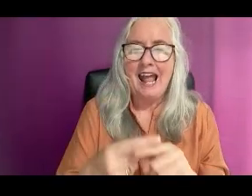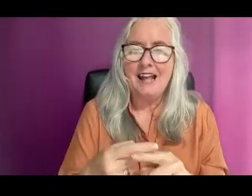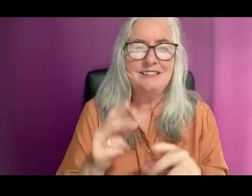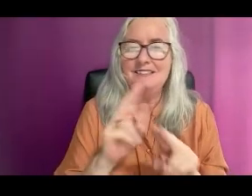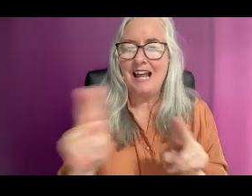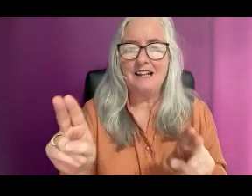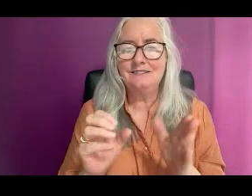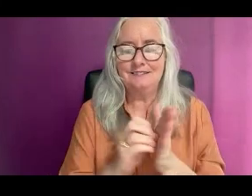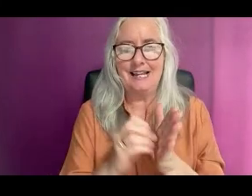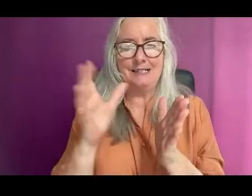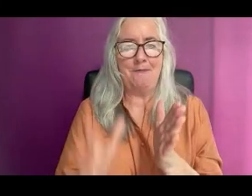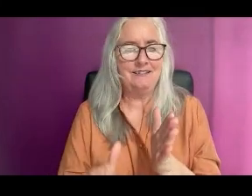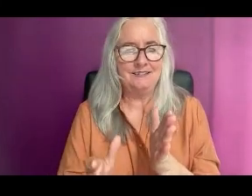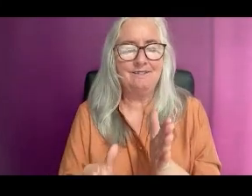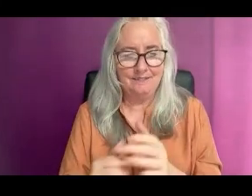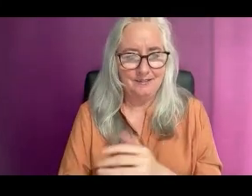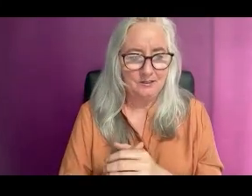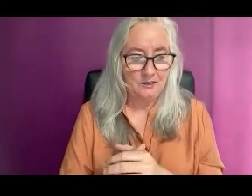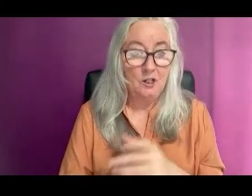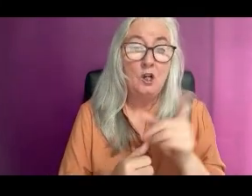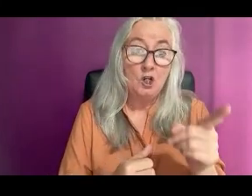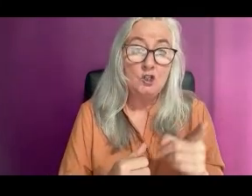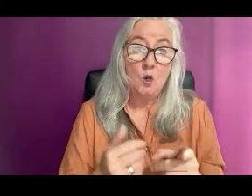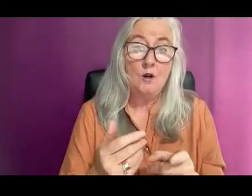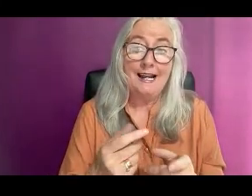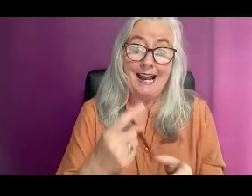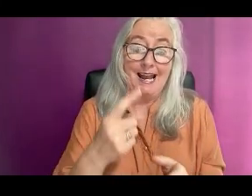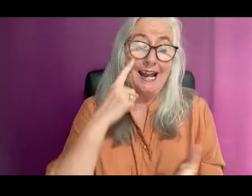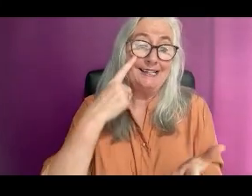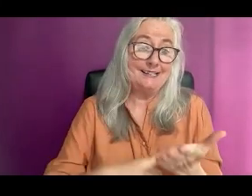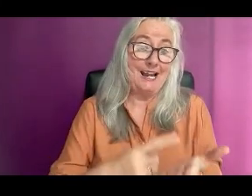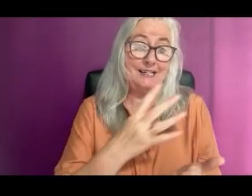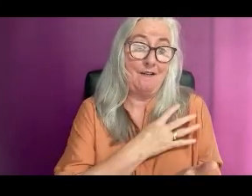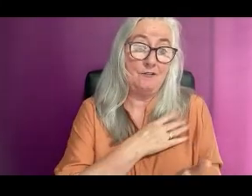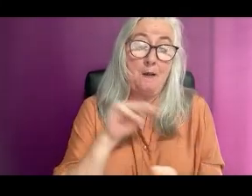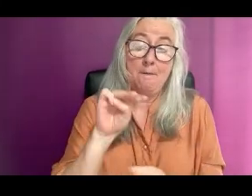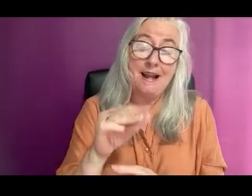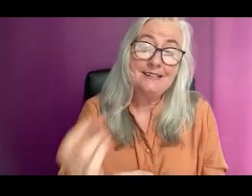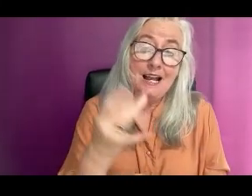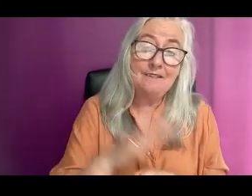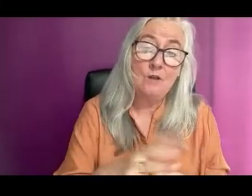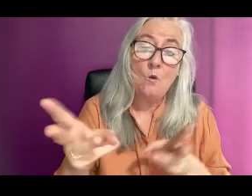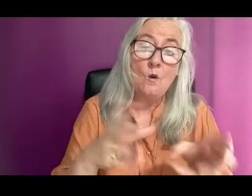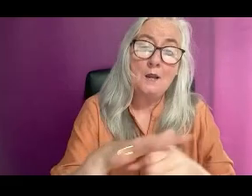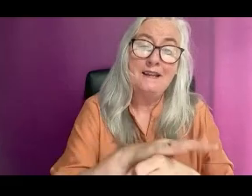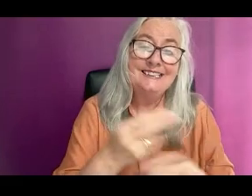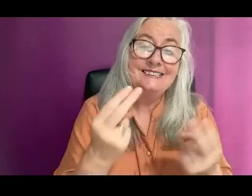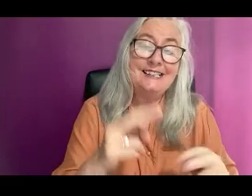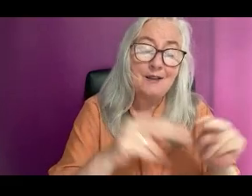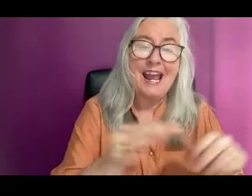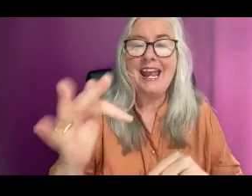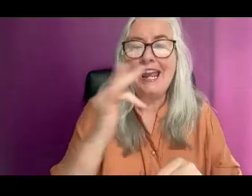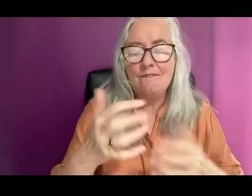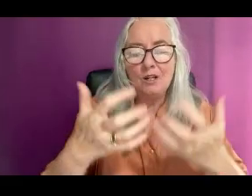inexpensive. A deciding officer may ask for a workplace needs assessment if it's quite an expensive piece of